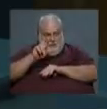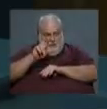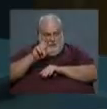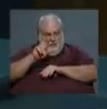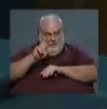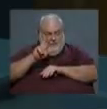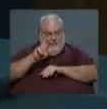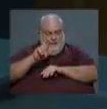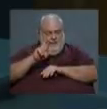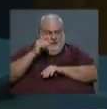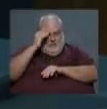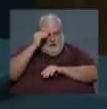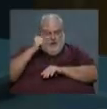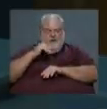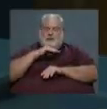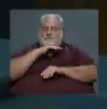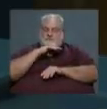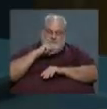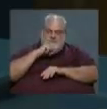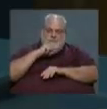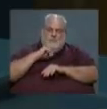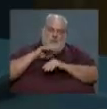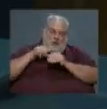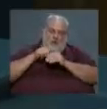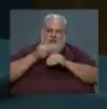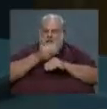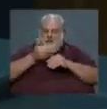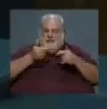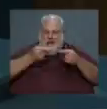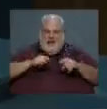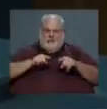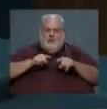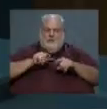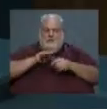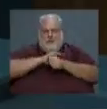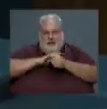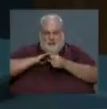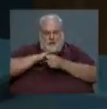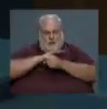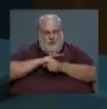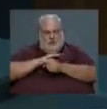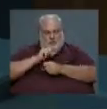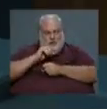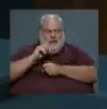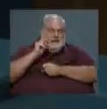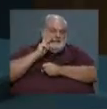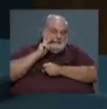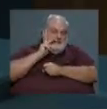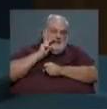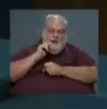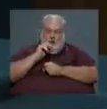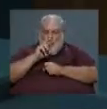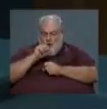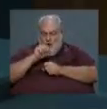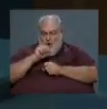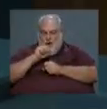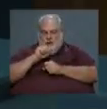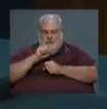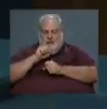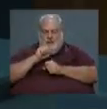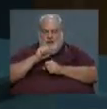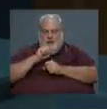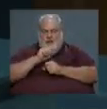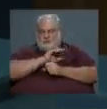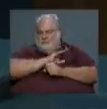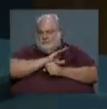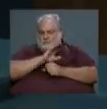and Garver is, because they're tired of some of the things going on in this neighborhood. So I can see these cars coming out of this complex, going right down